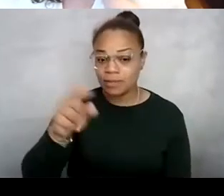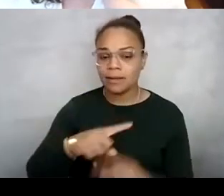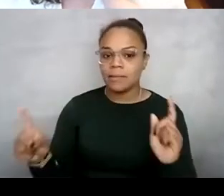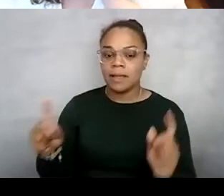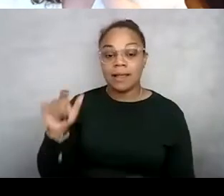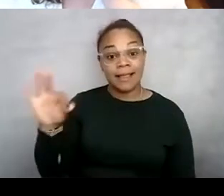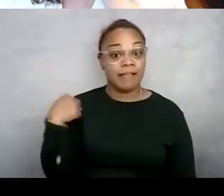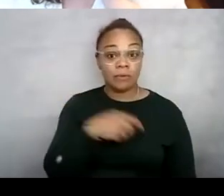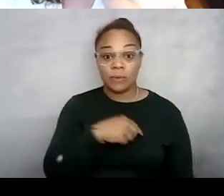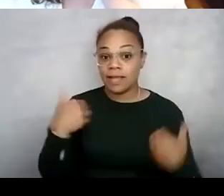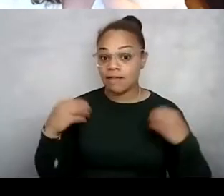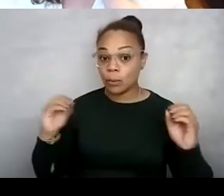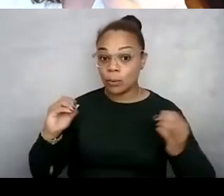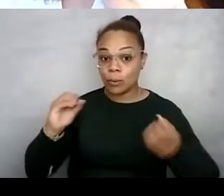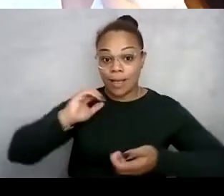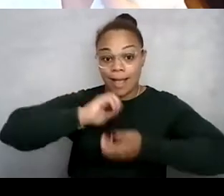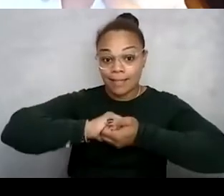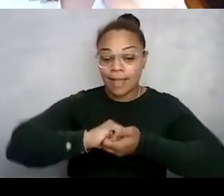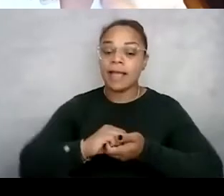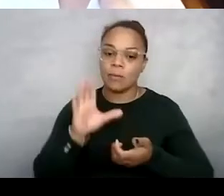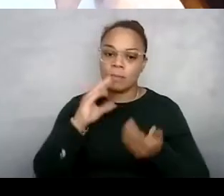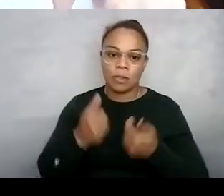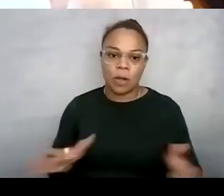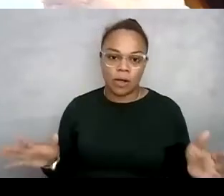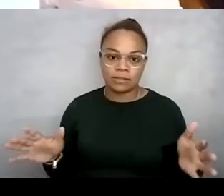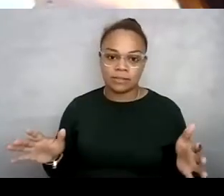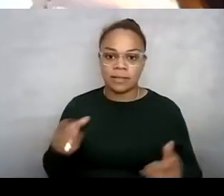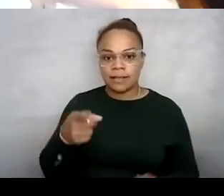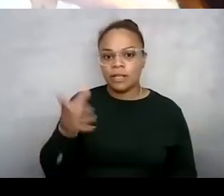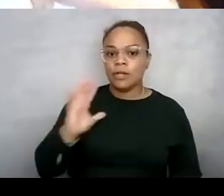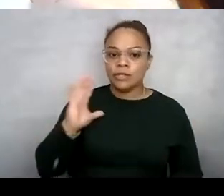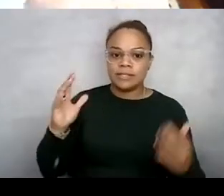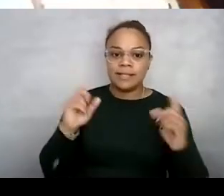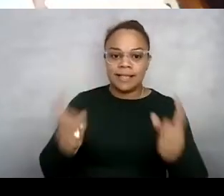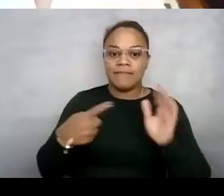have allies, we're lost. And he used to give the example of saying, if I